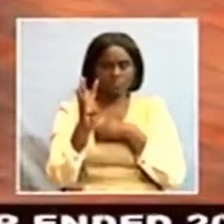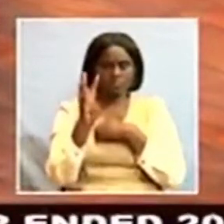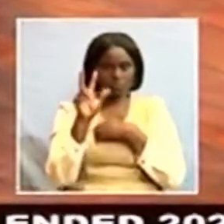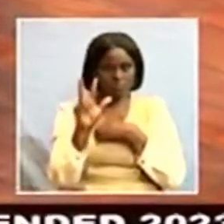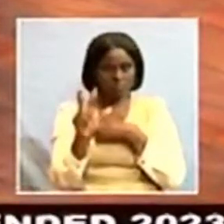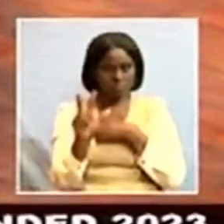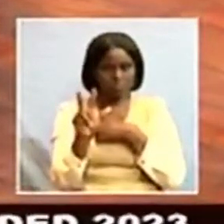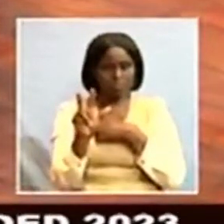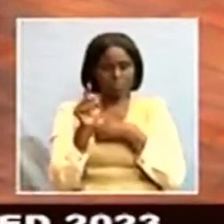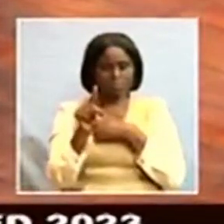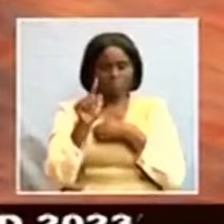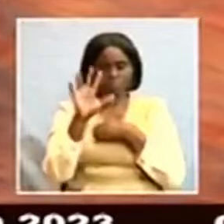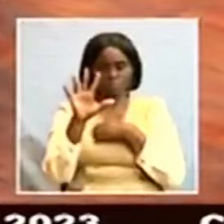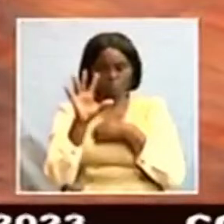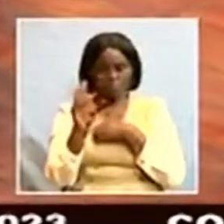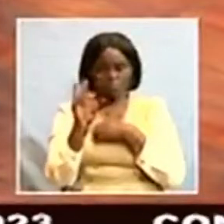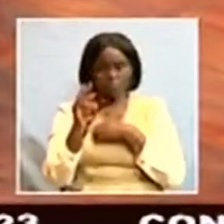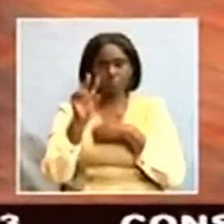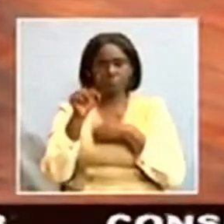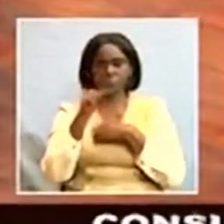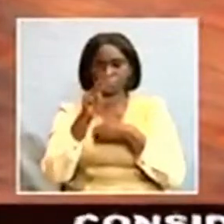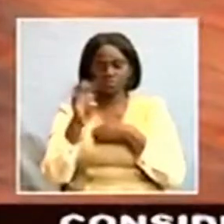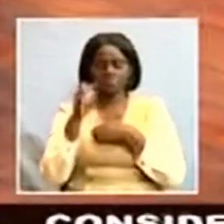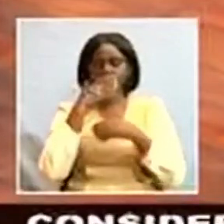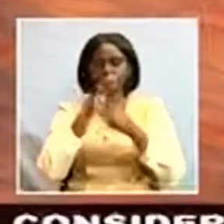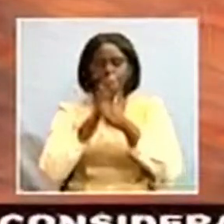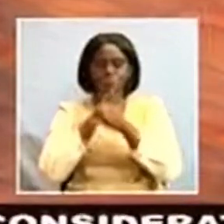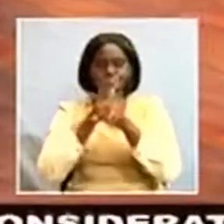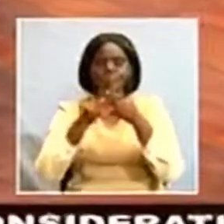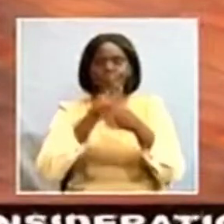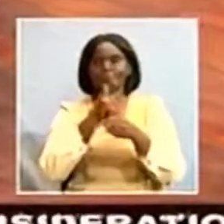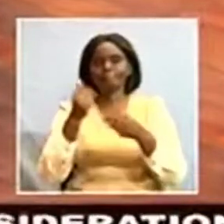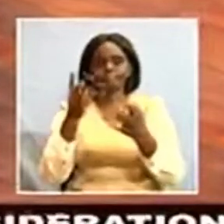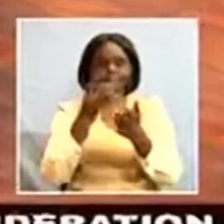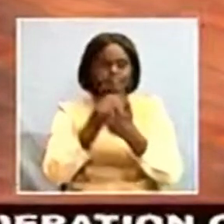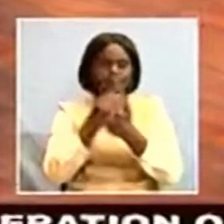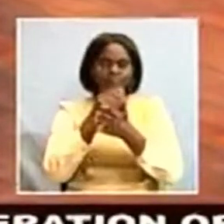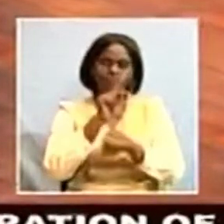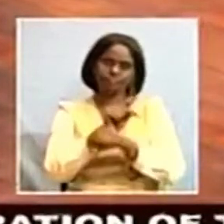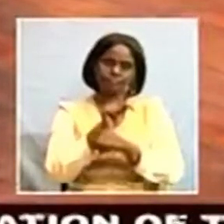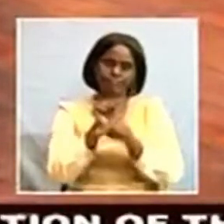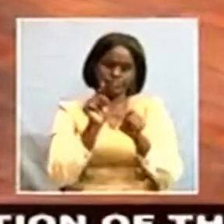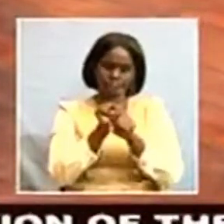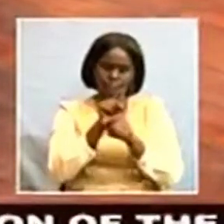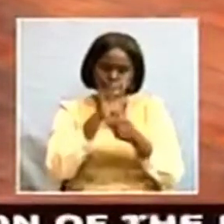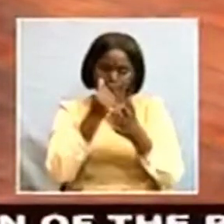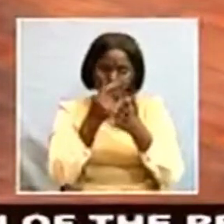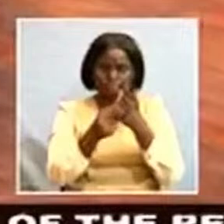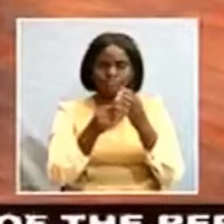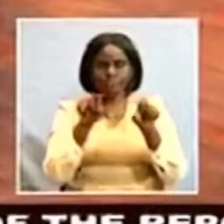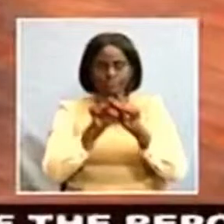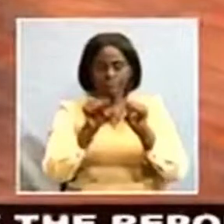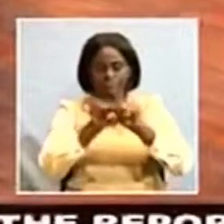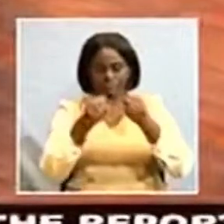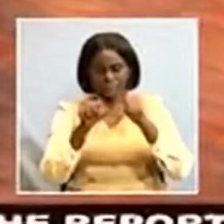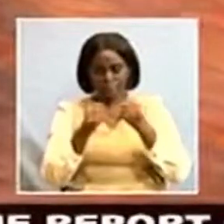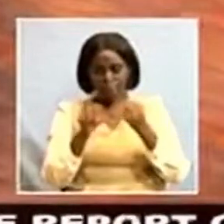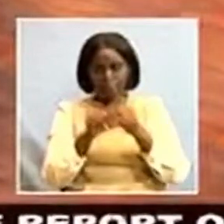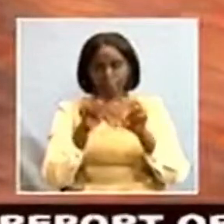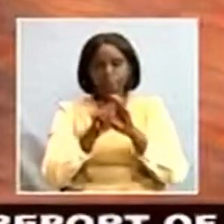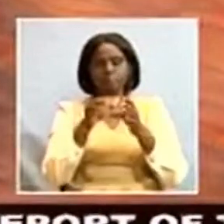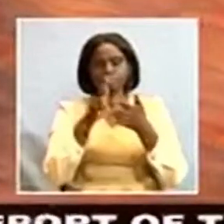979,743 and 57 ngwe committed to ongoing capital projects. This is further broken down in the table